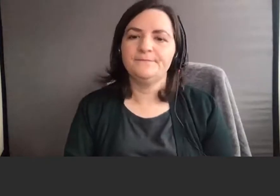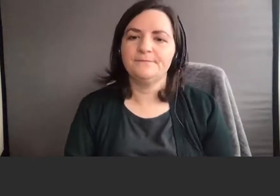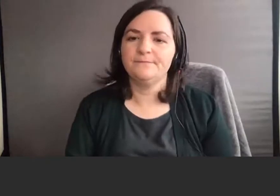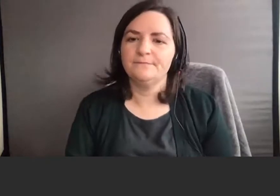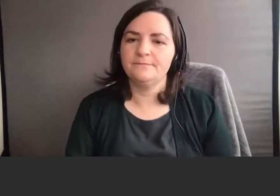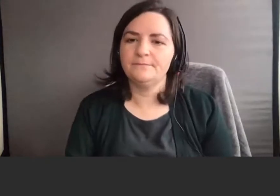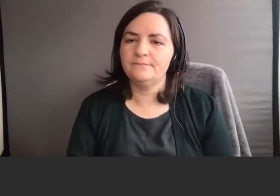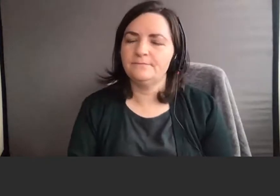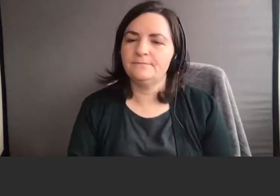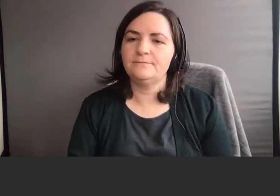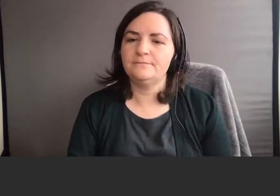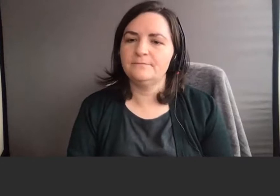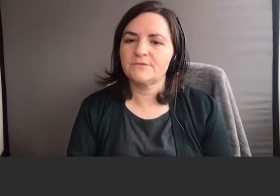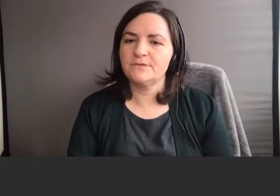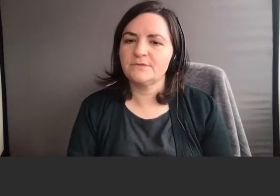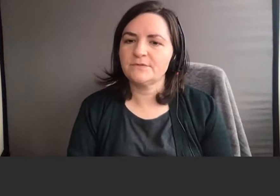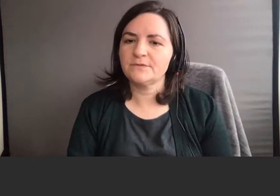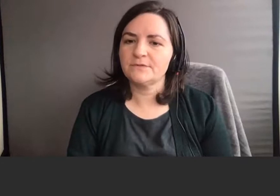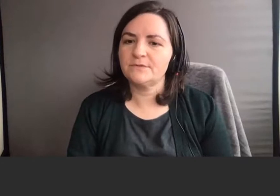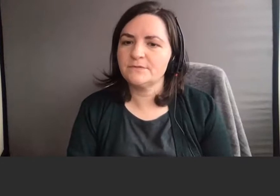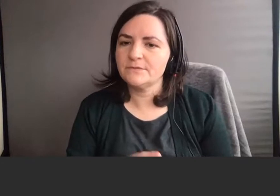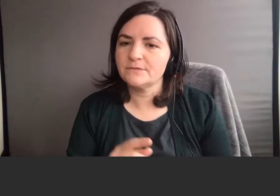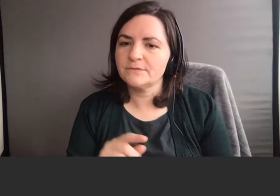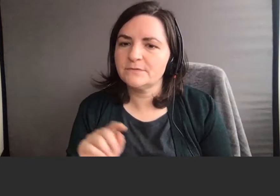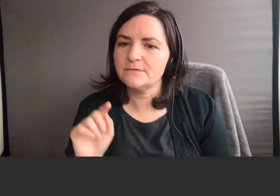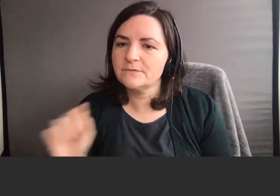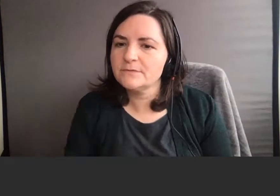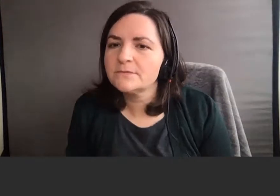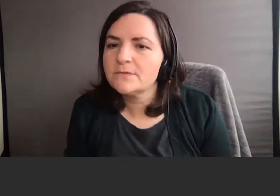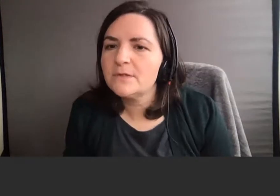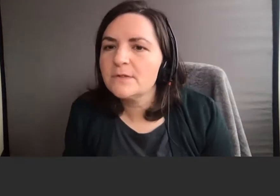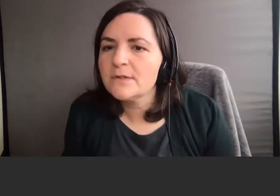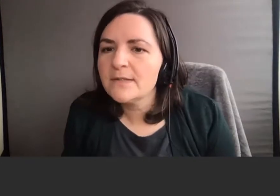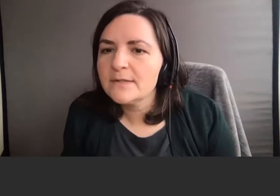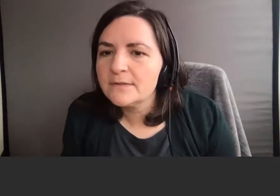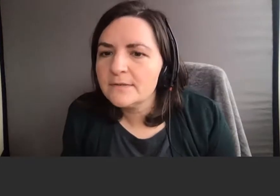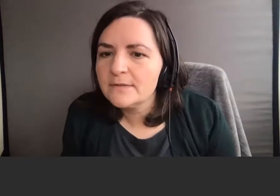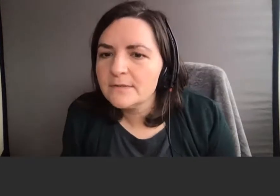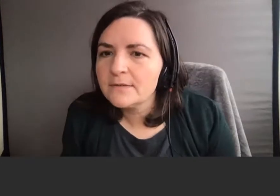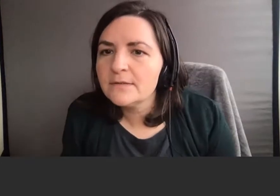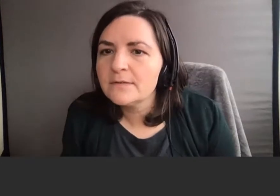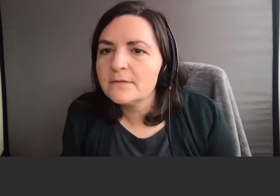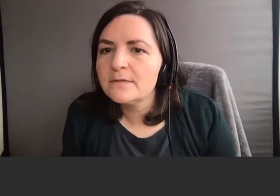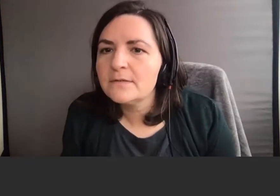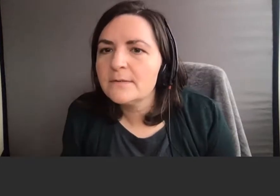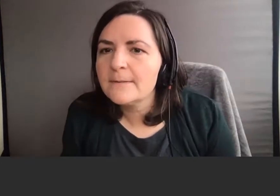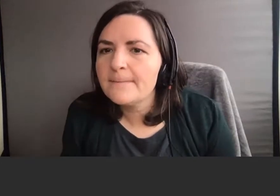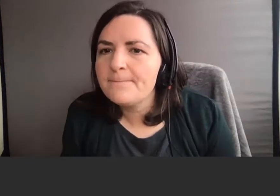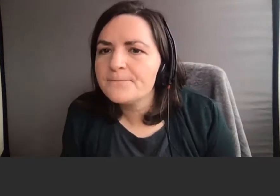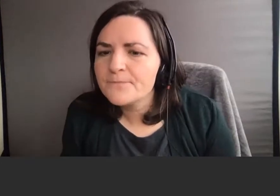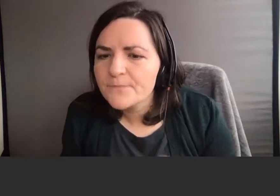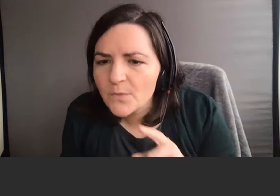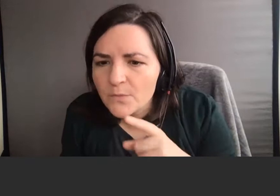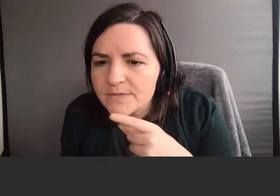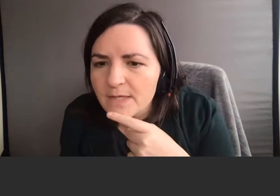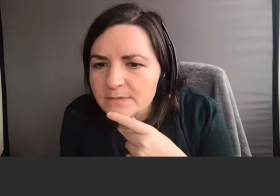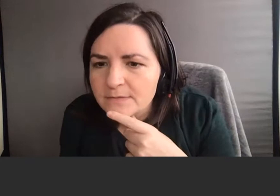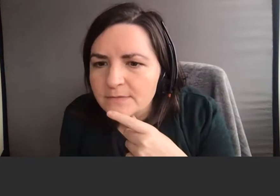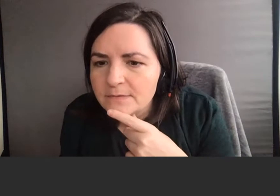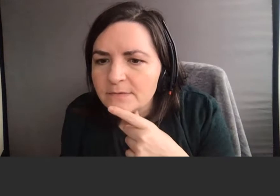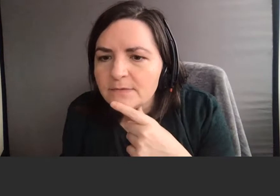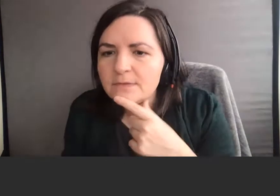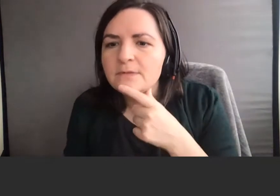Nikki, can I contact my supervisor for advice on research before January? Yes, you absolutely can. Our next session is going